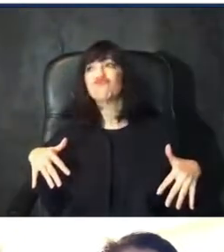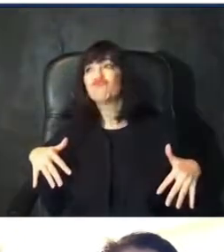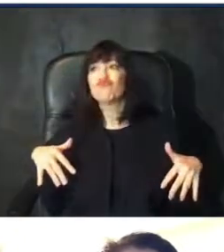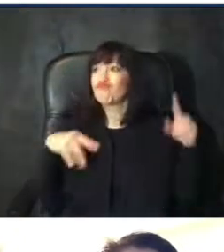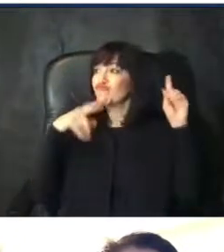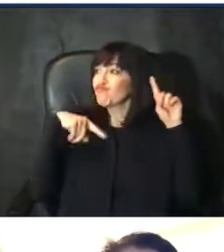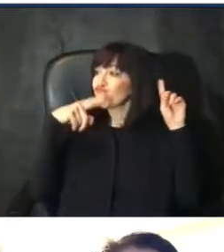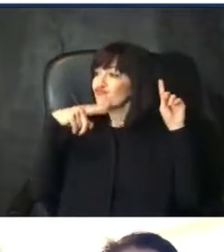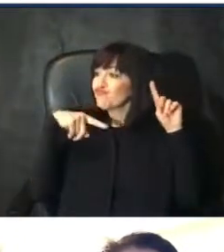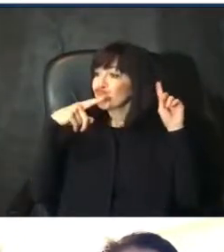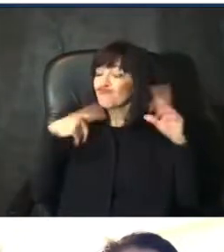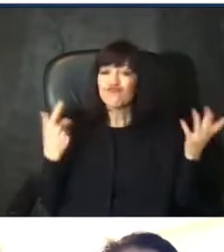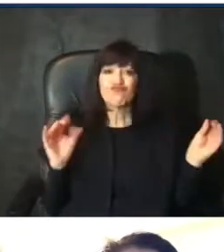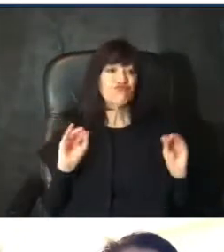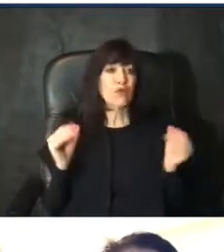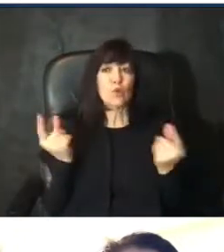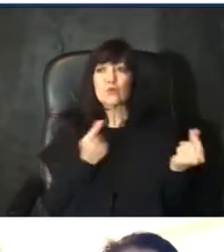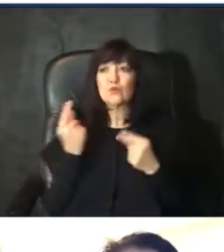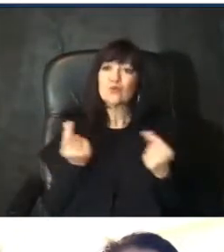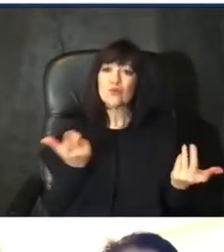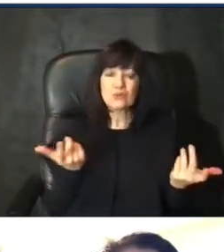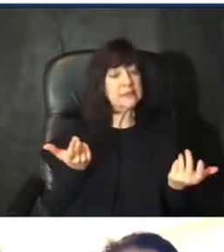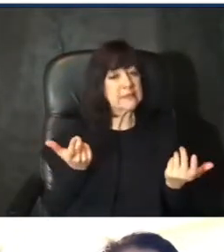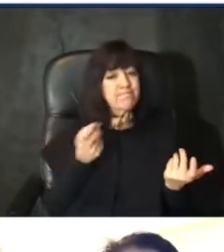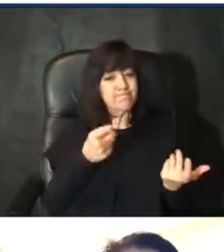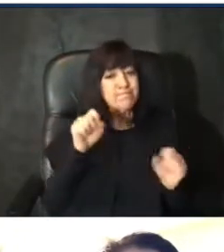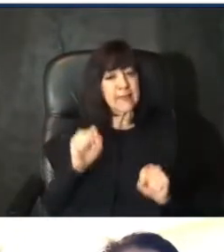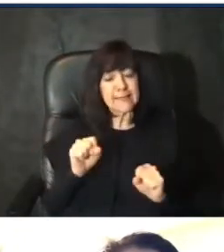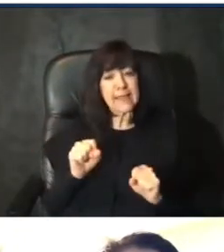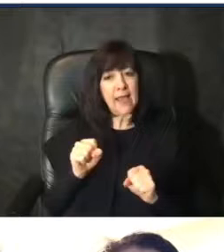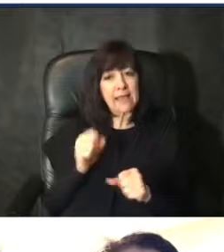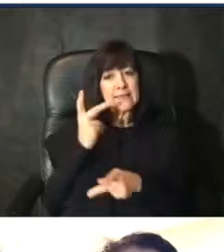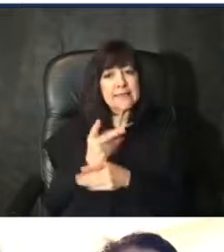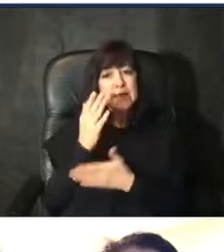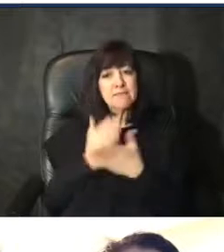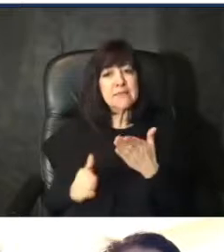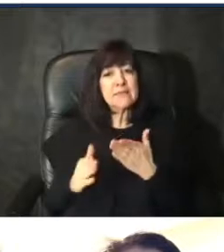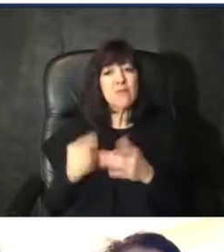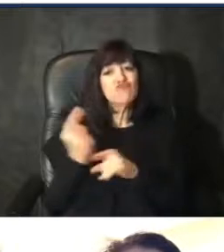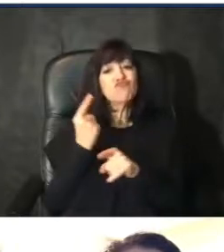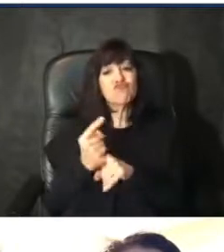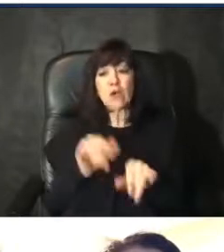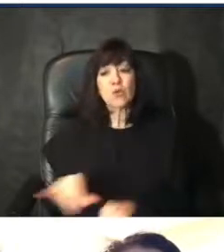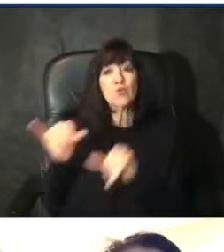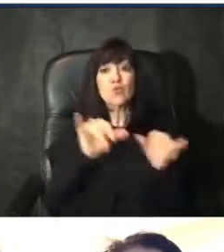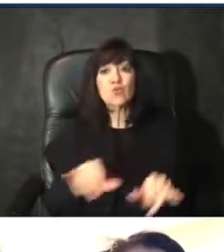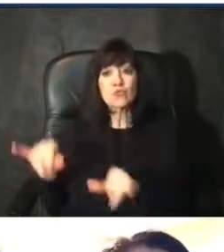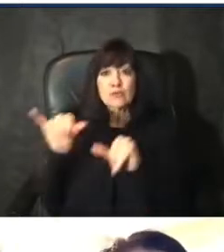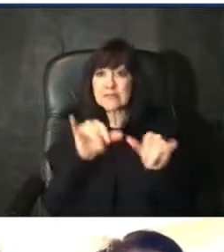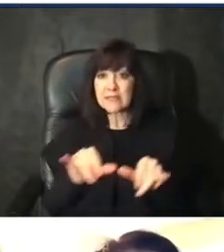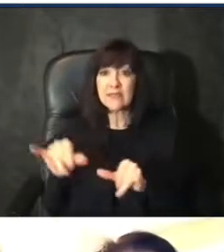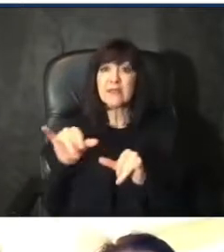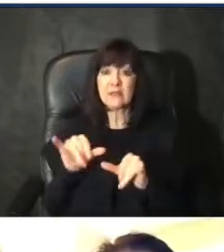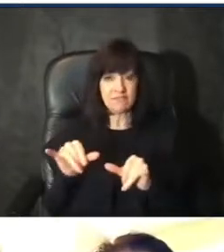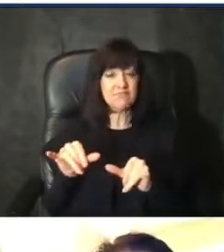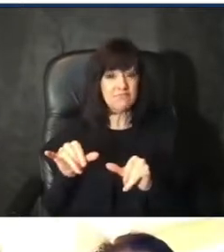structure. So thinking about ways to keep some regular routines, maybe even around just like getting up at a